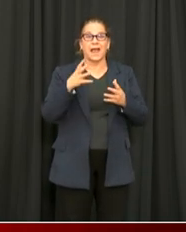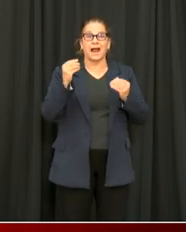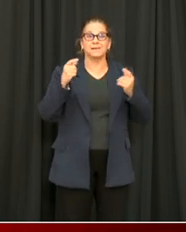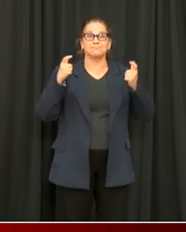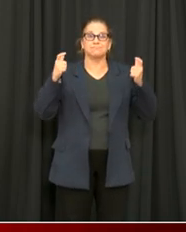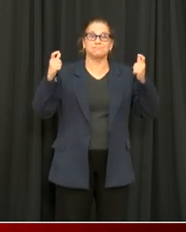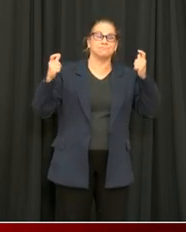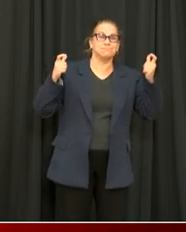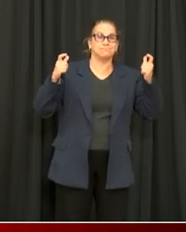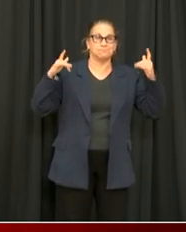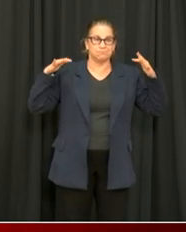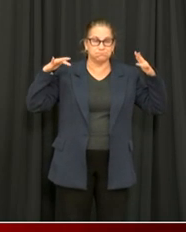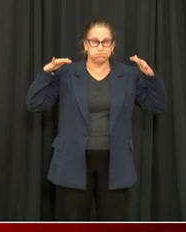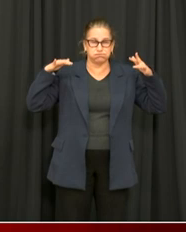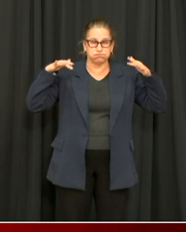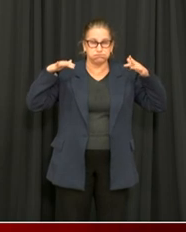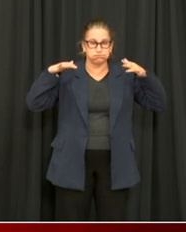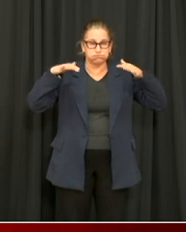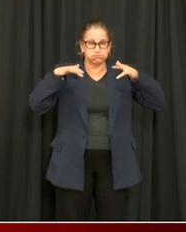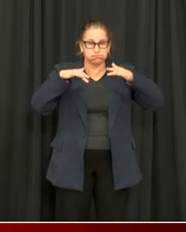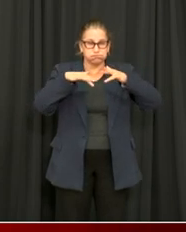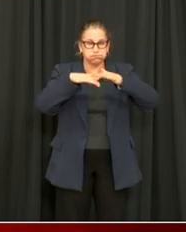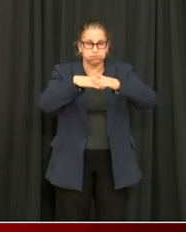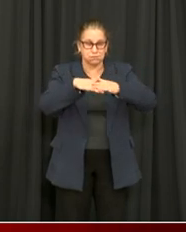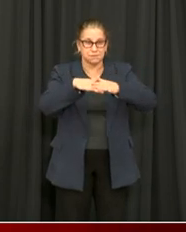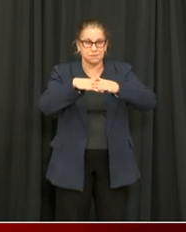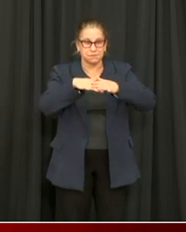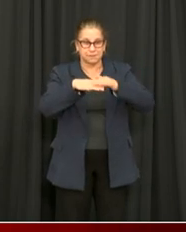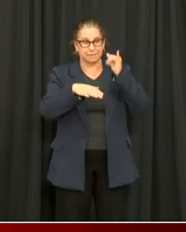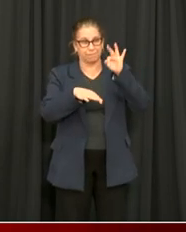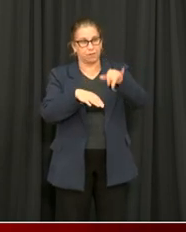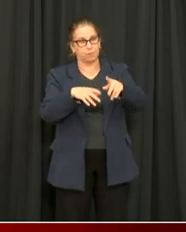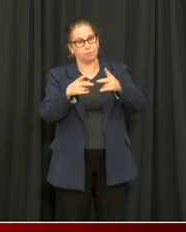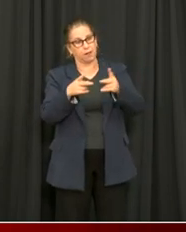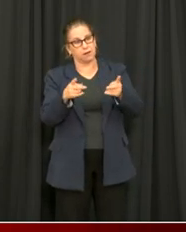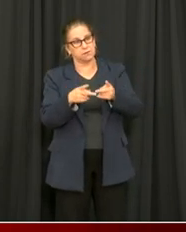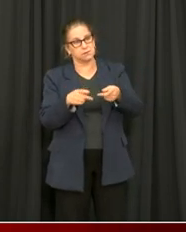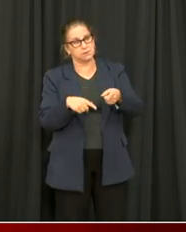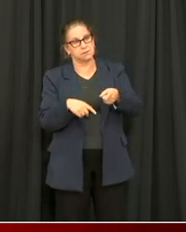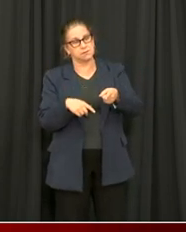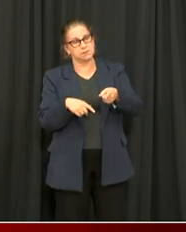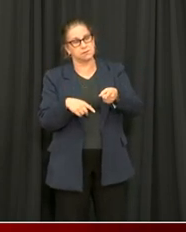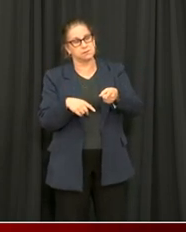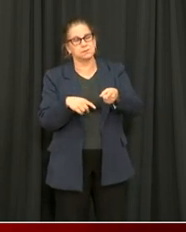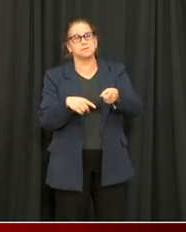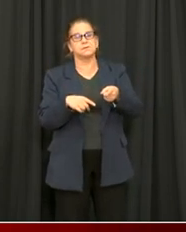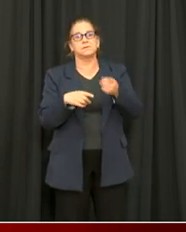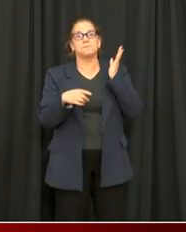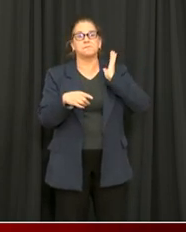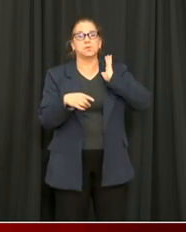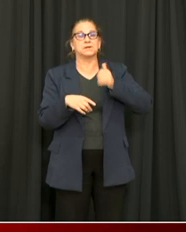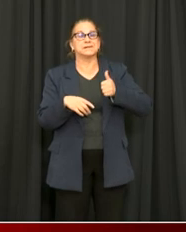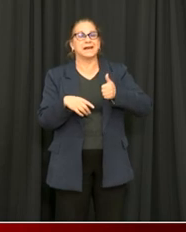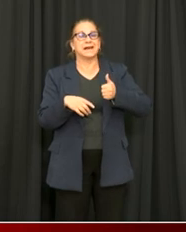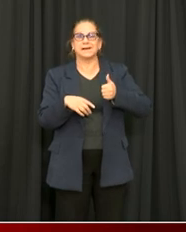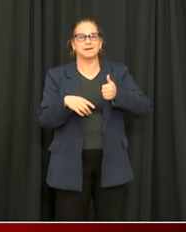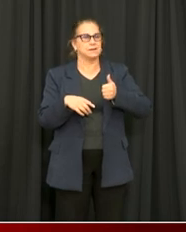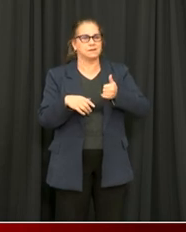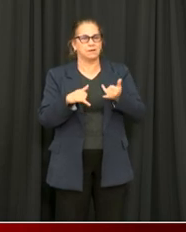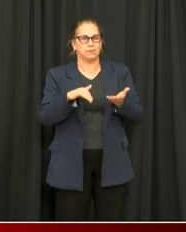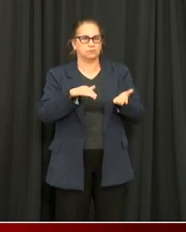of people that can gather has been increased to 50 people. More than 50 people